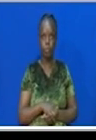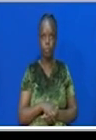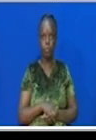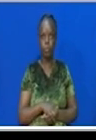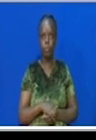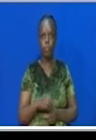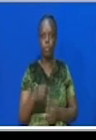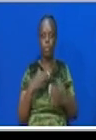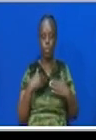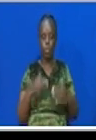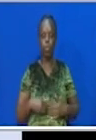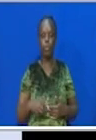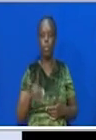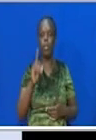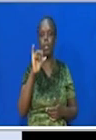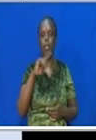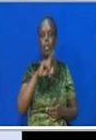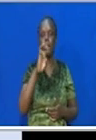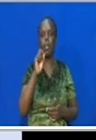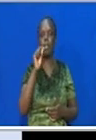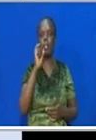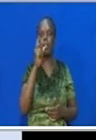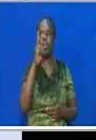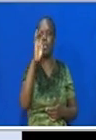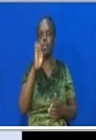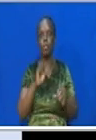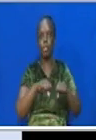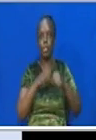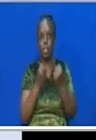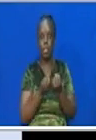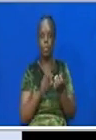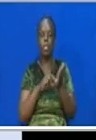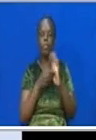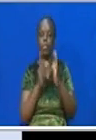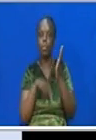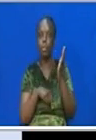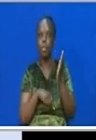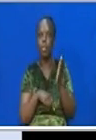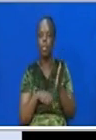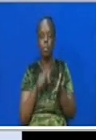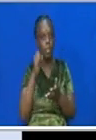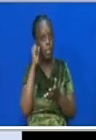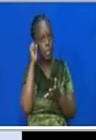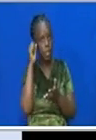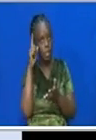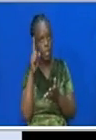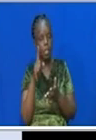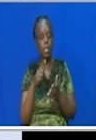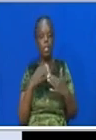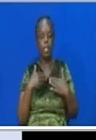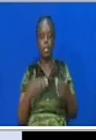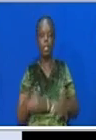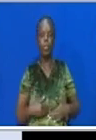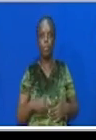We have human digestive system. What is human digestive system? Learner, you must understand that the human